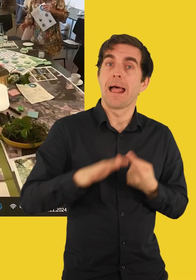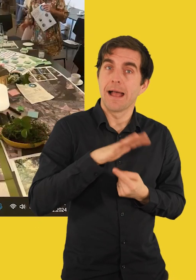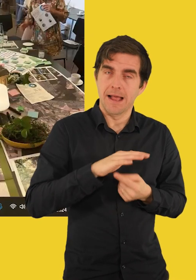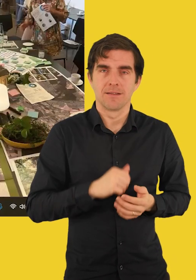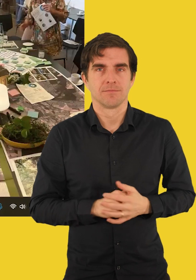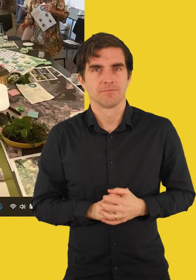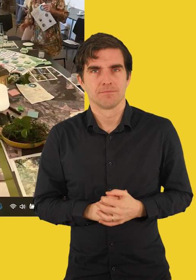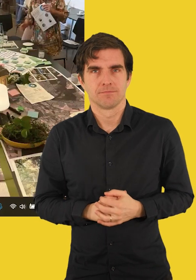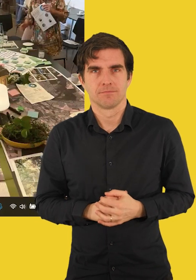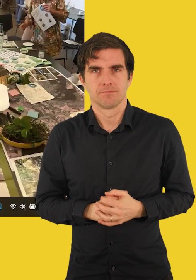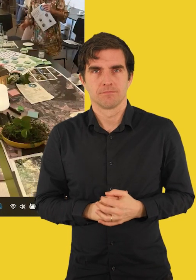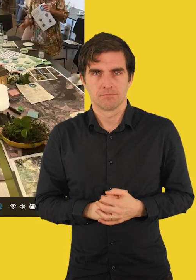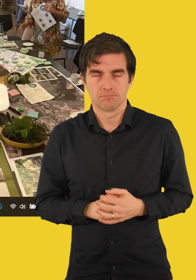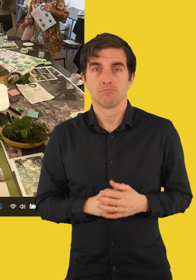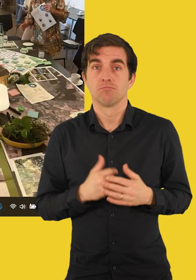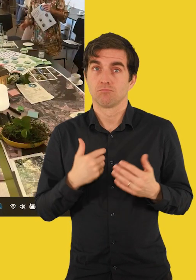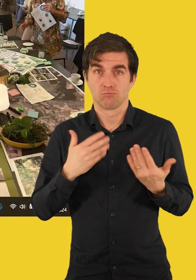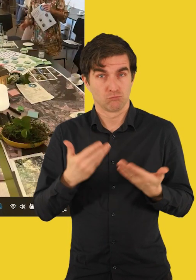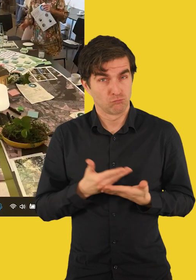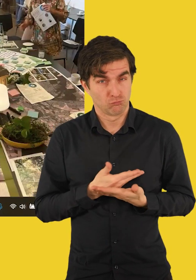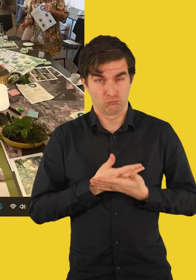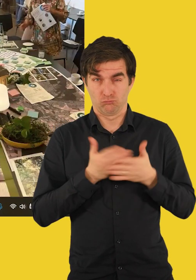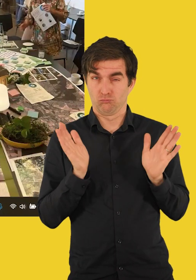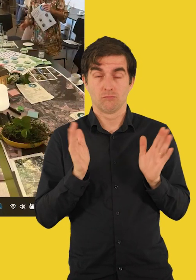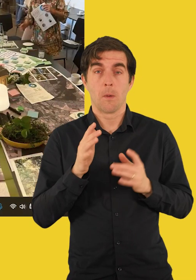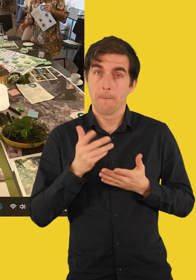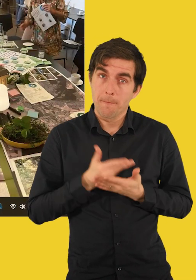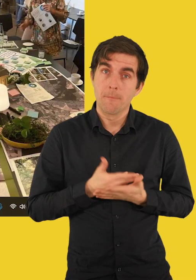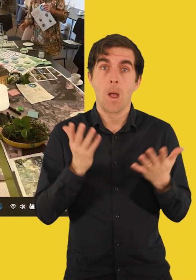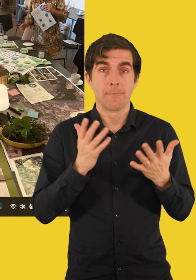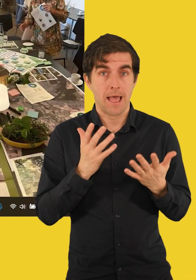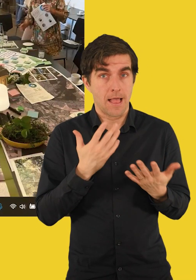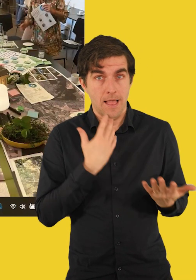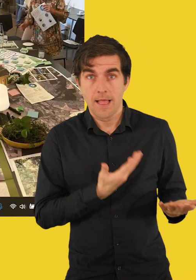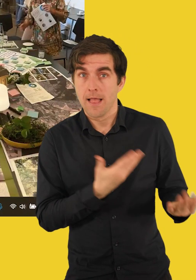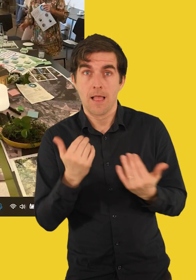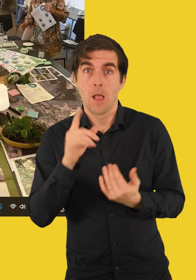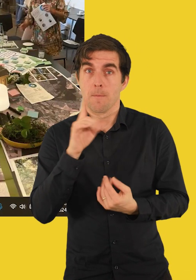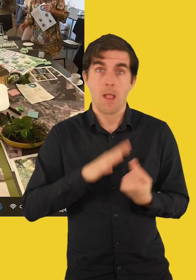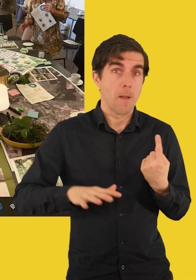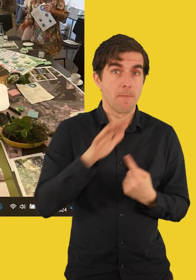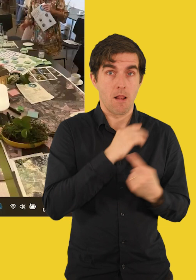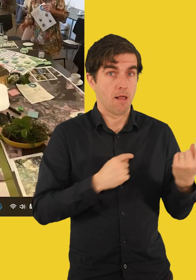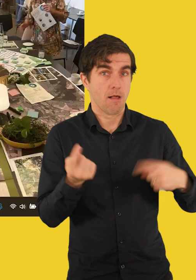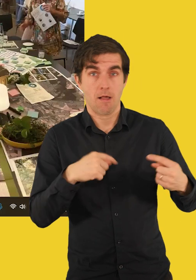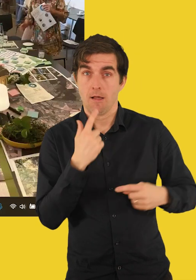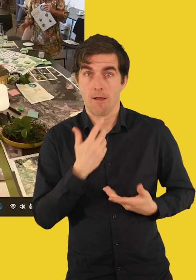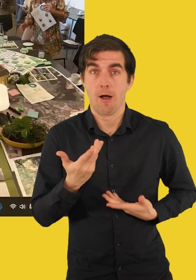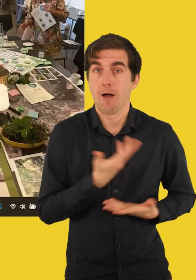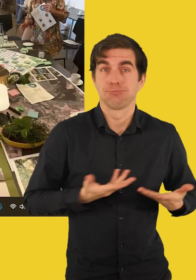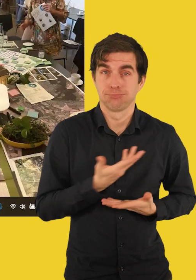public. Excuse me. We had wide scale public